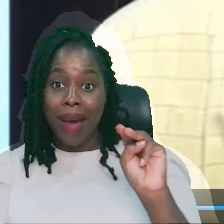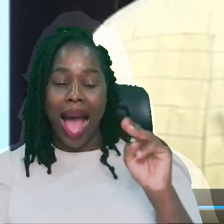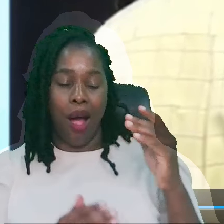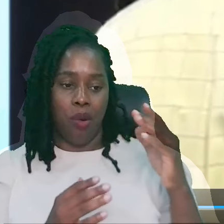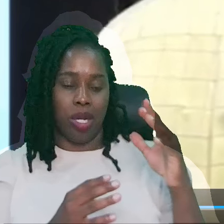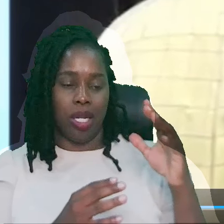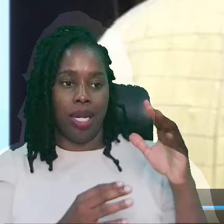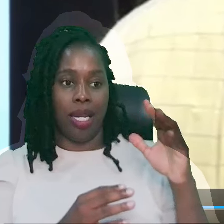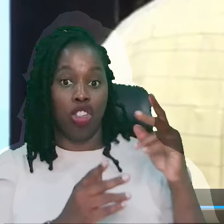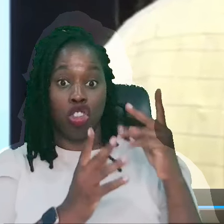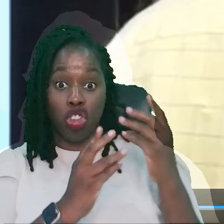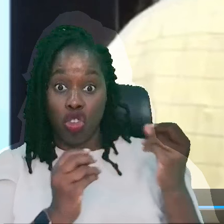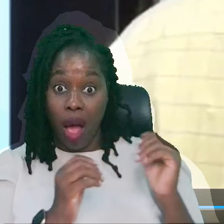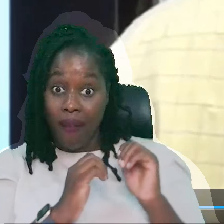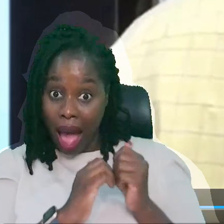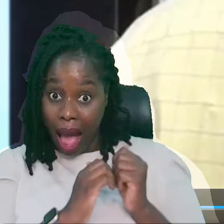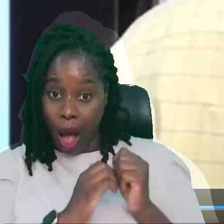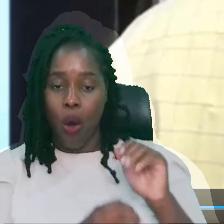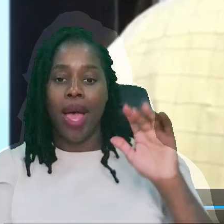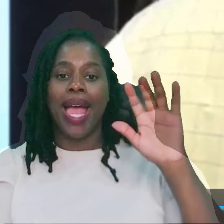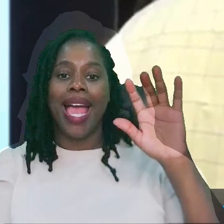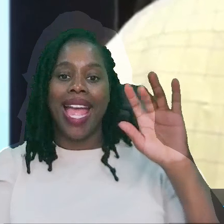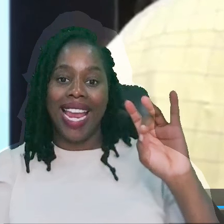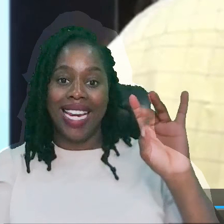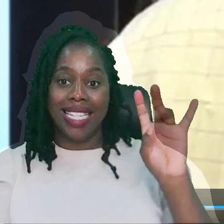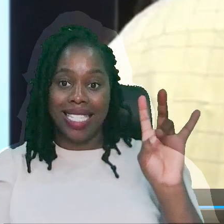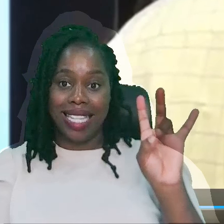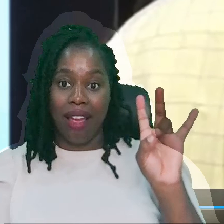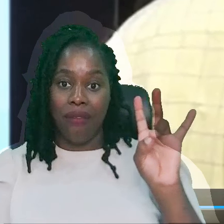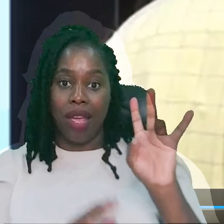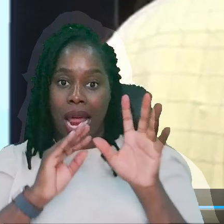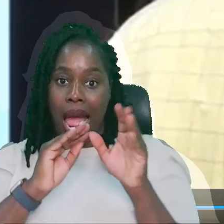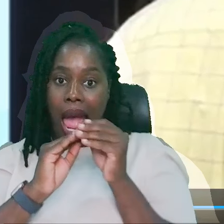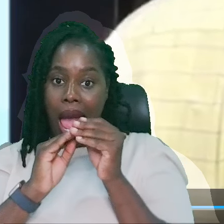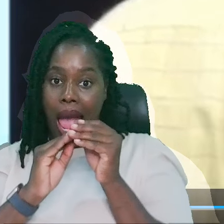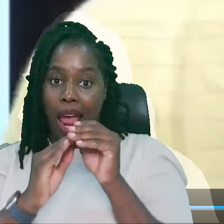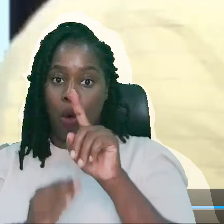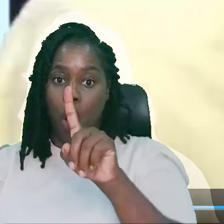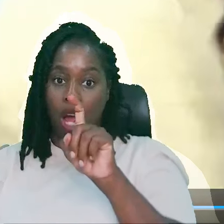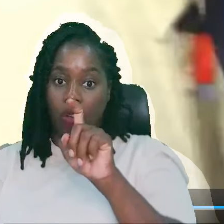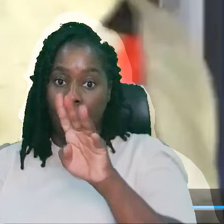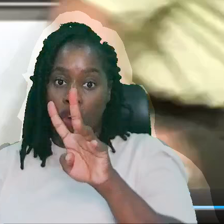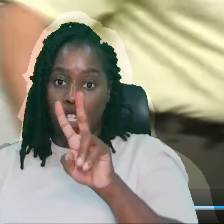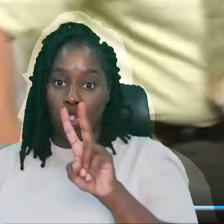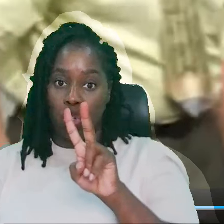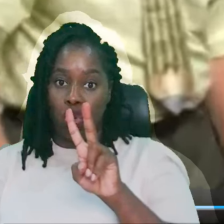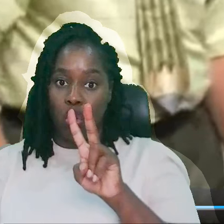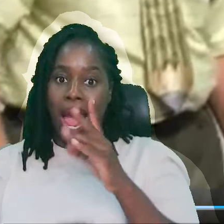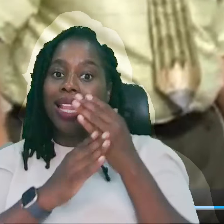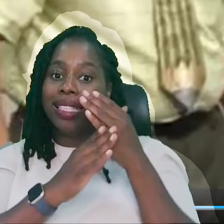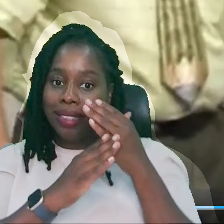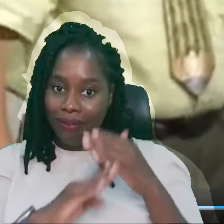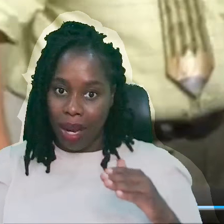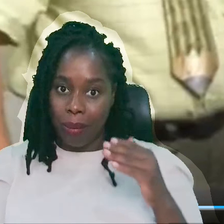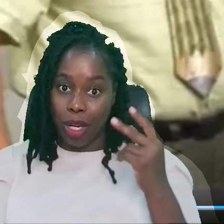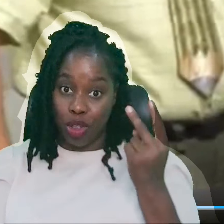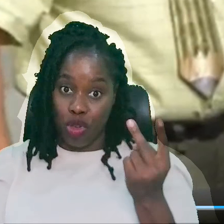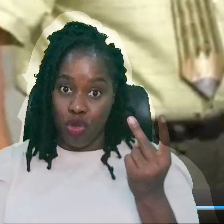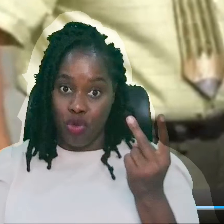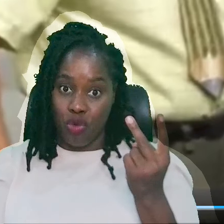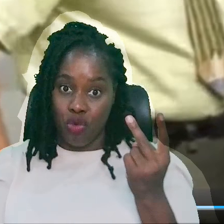87 and 142, add them together, and divide by 2. That's